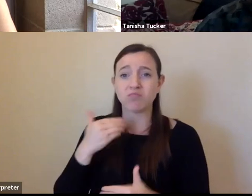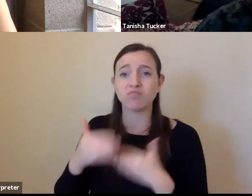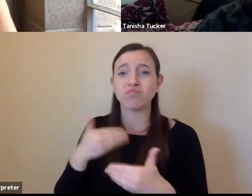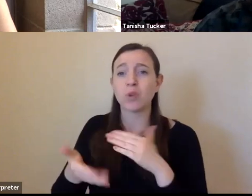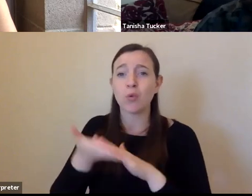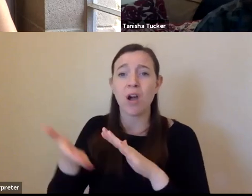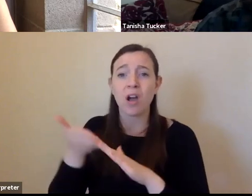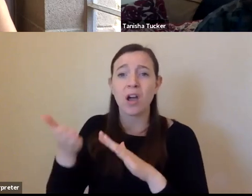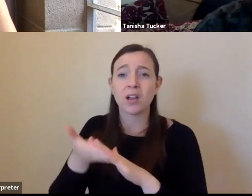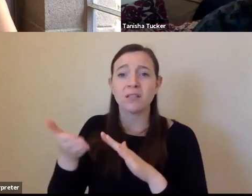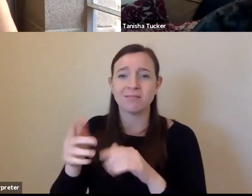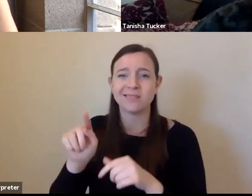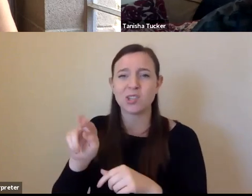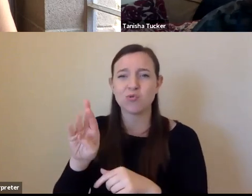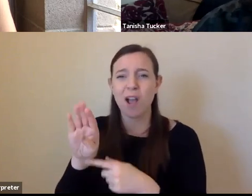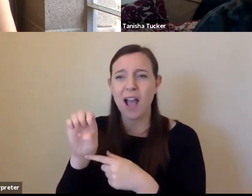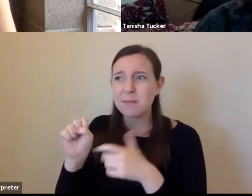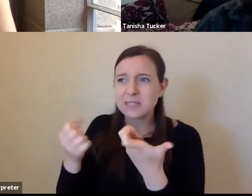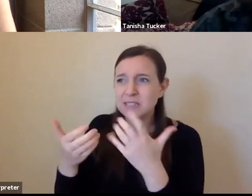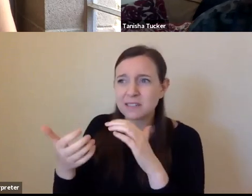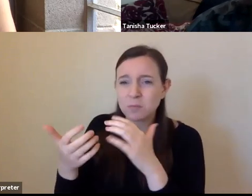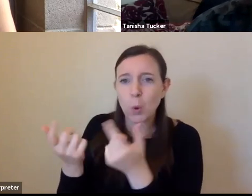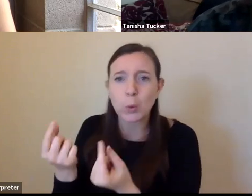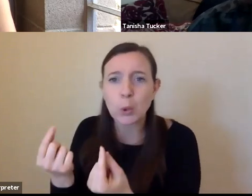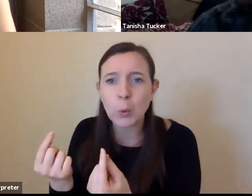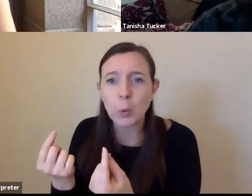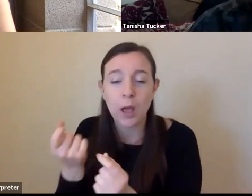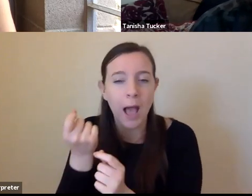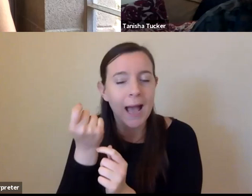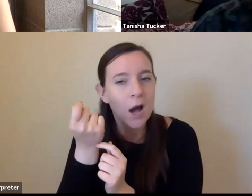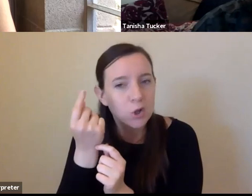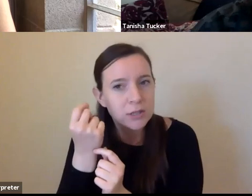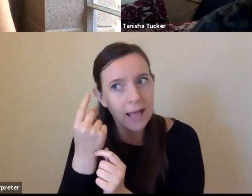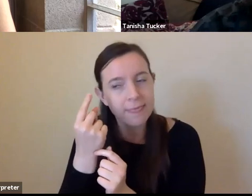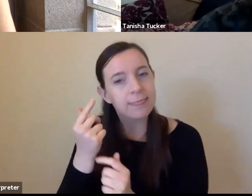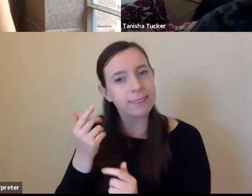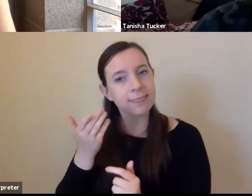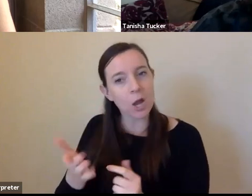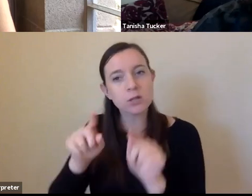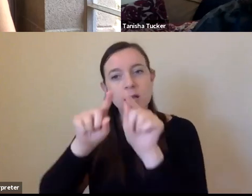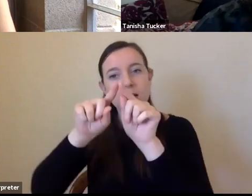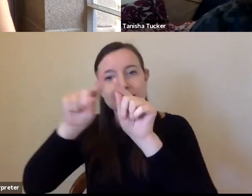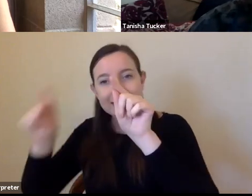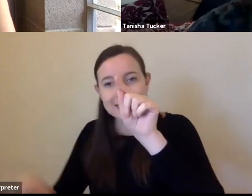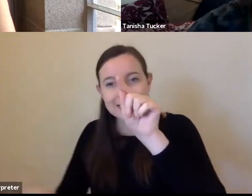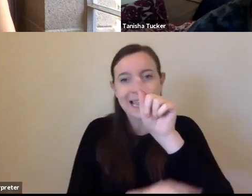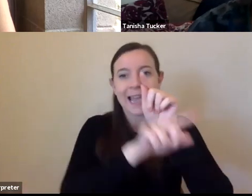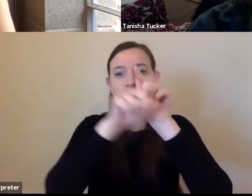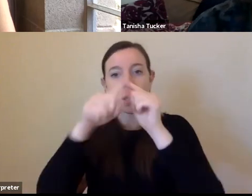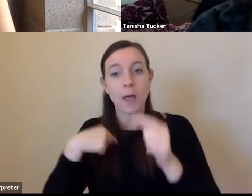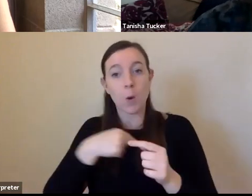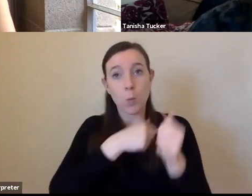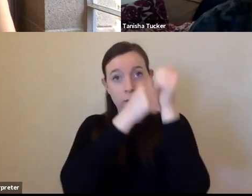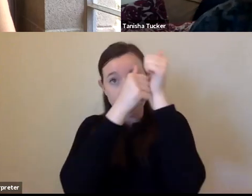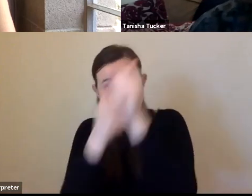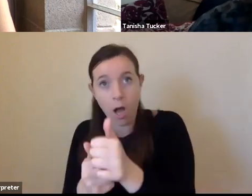It's also understanding that there is a process, there is a cycle that we follow, and it's